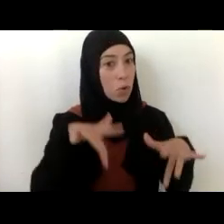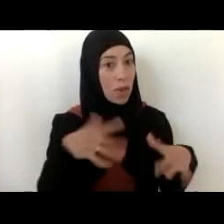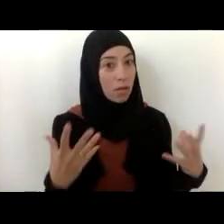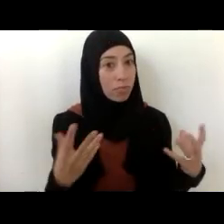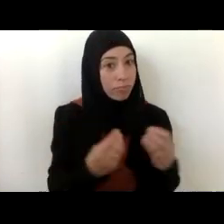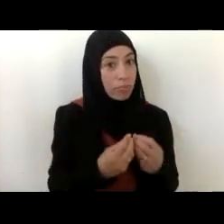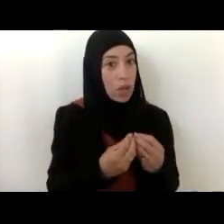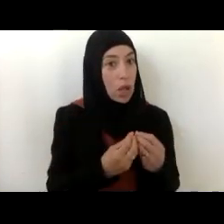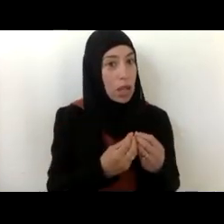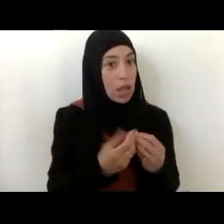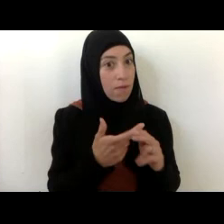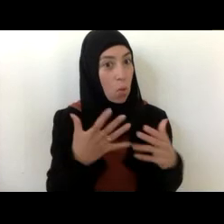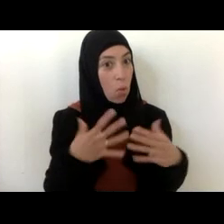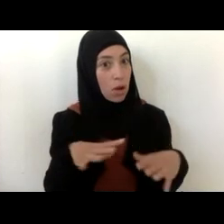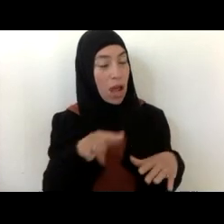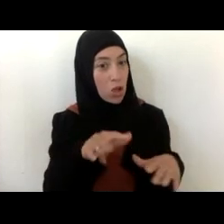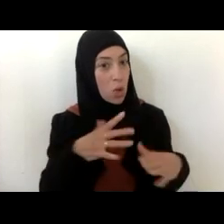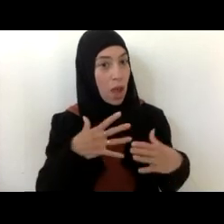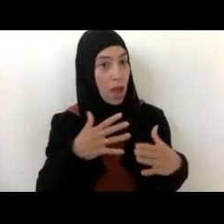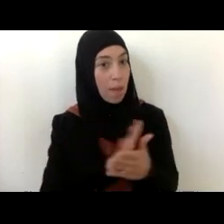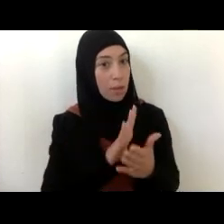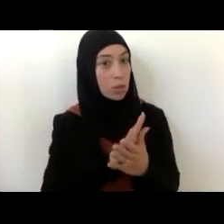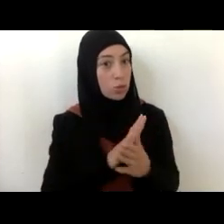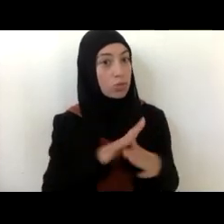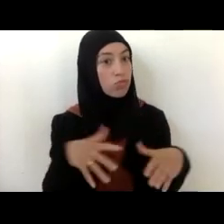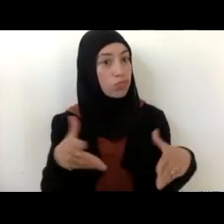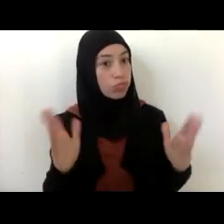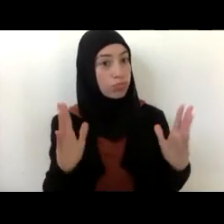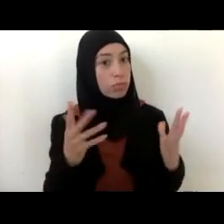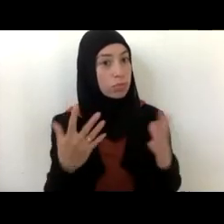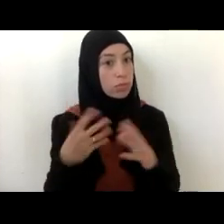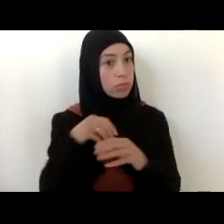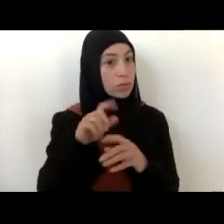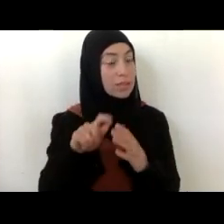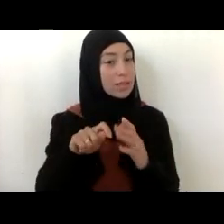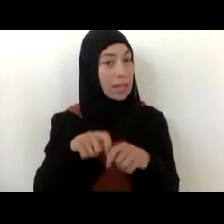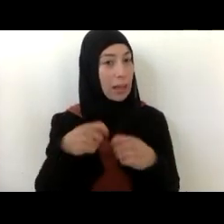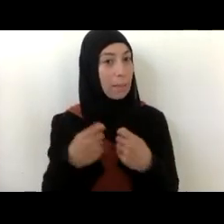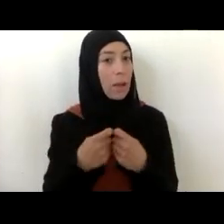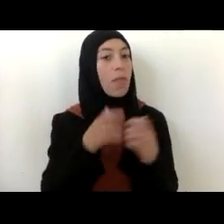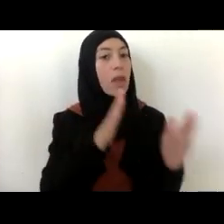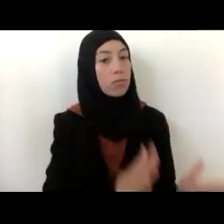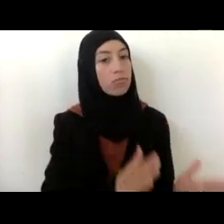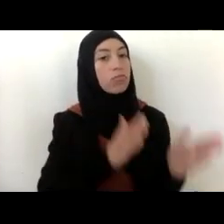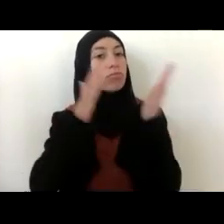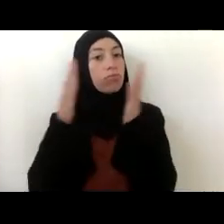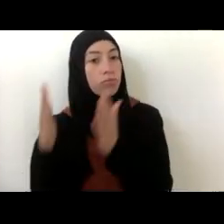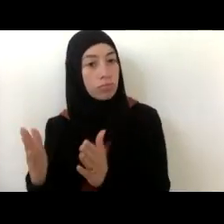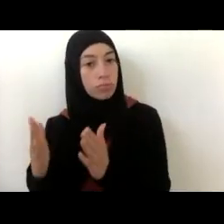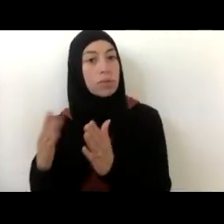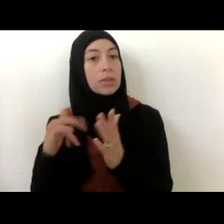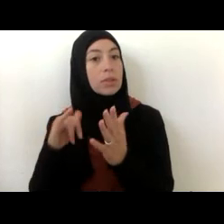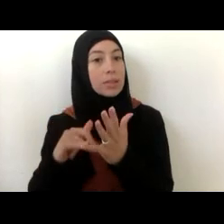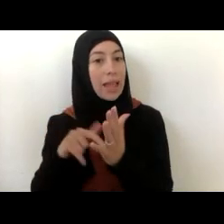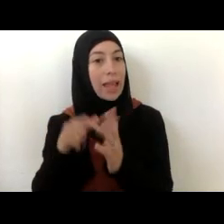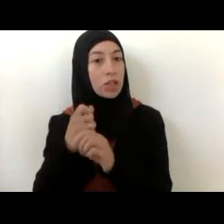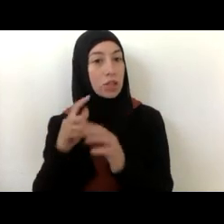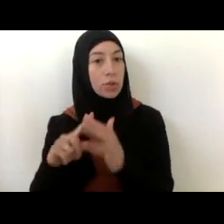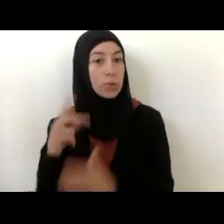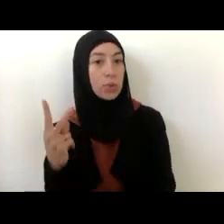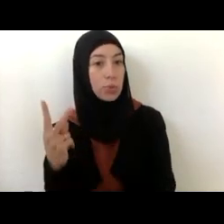be successful at stage 2? It's definitely a stage 2 commitment you'd need to make. Yeah.